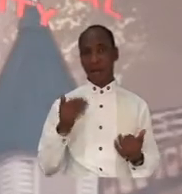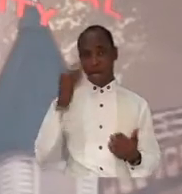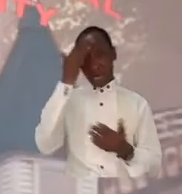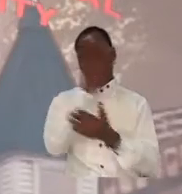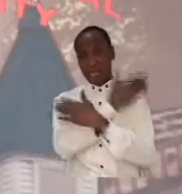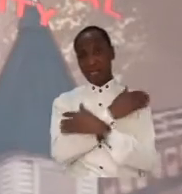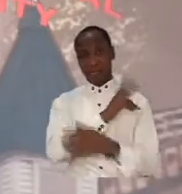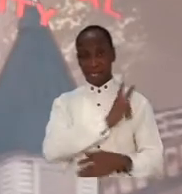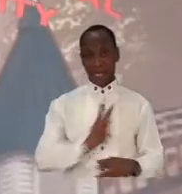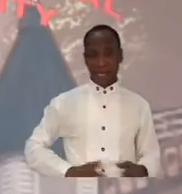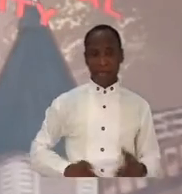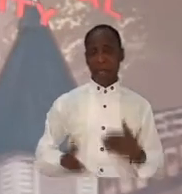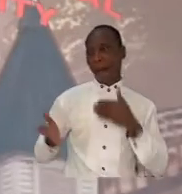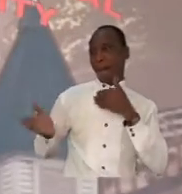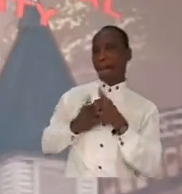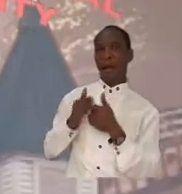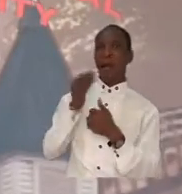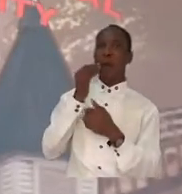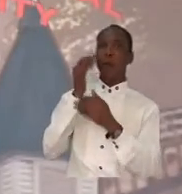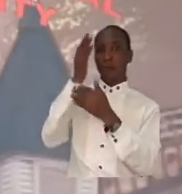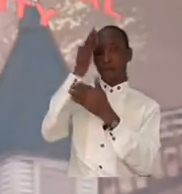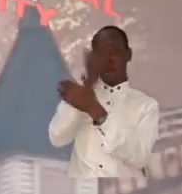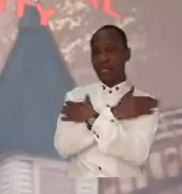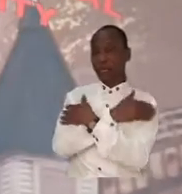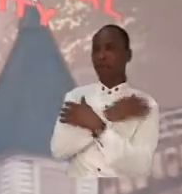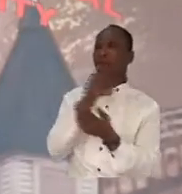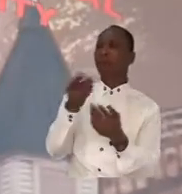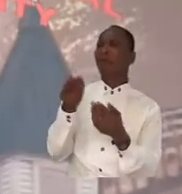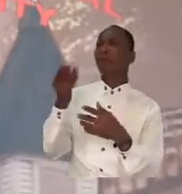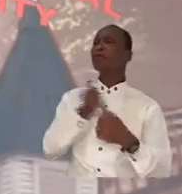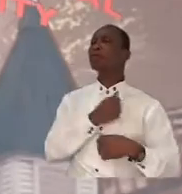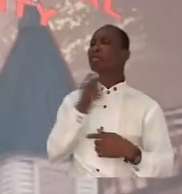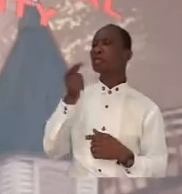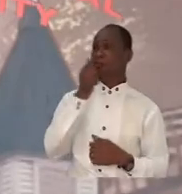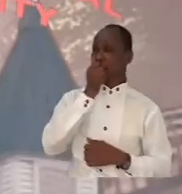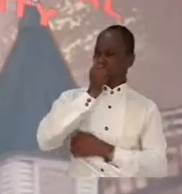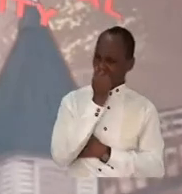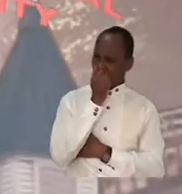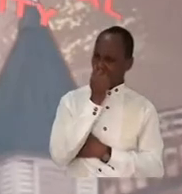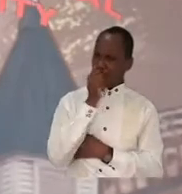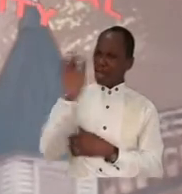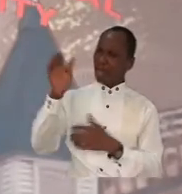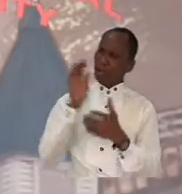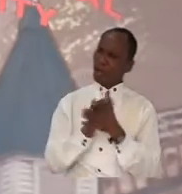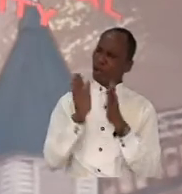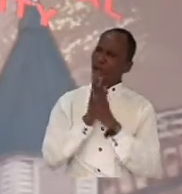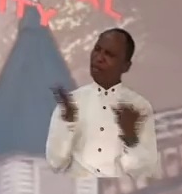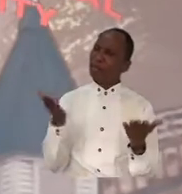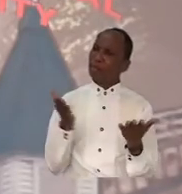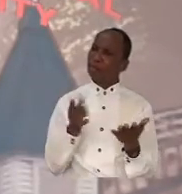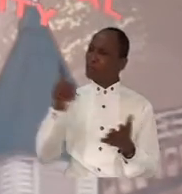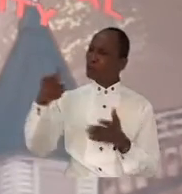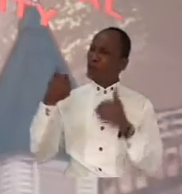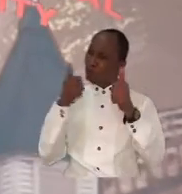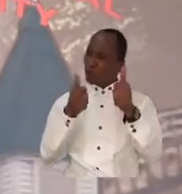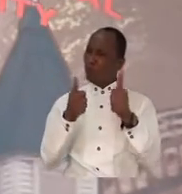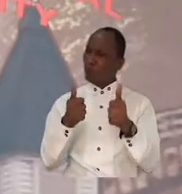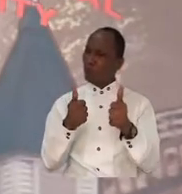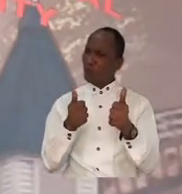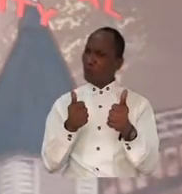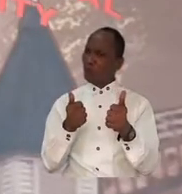chi eko Egypt ne asoja fo kakra omuka no ho no ne yiri bi sa ne se ye won na so okwachi